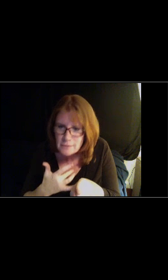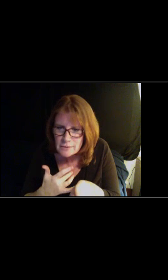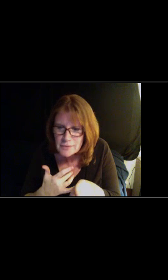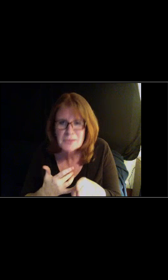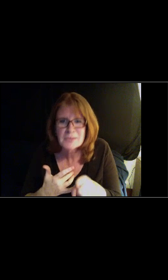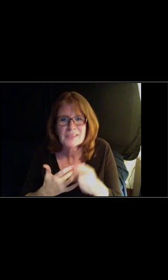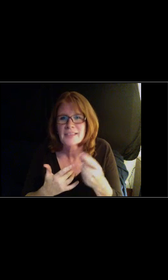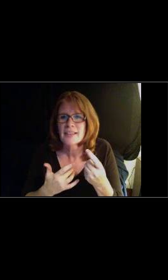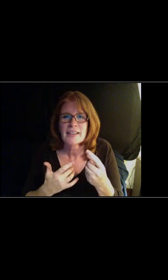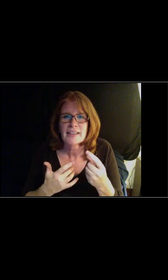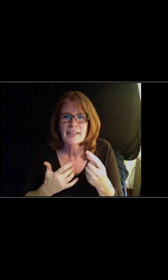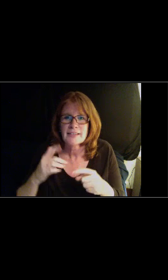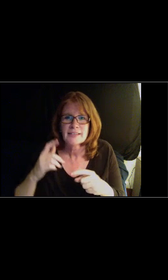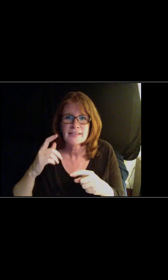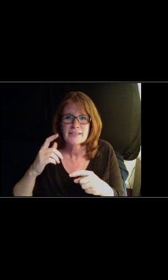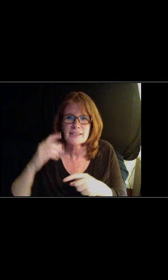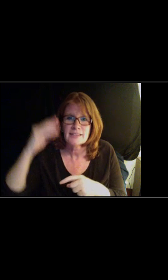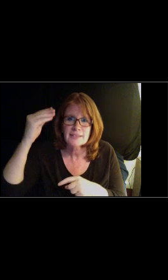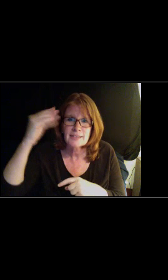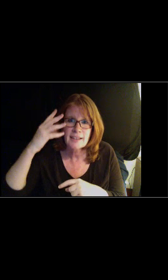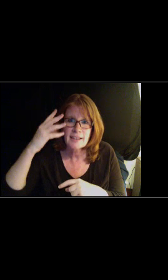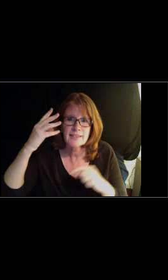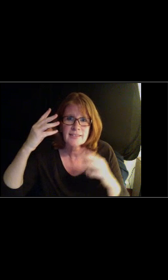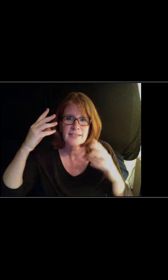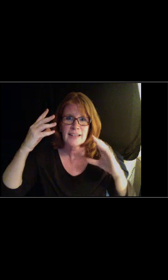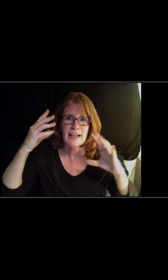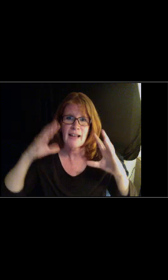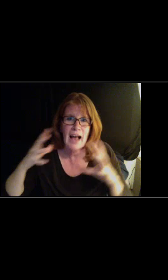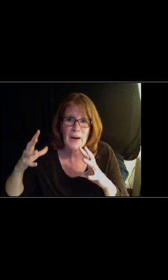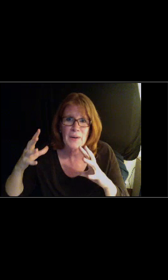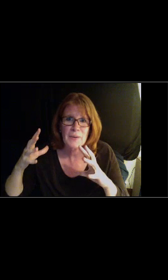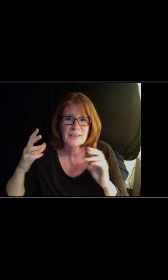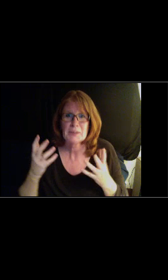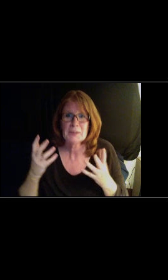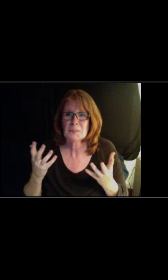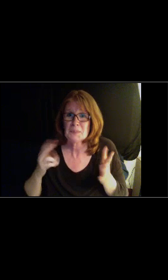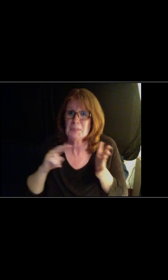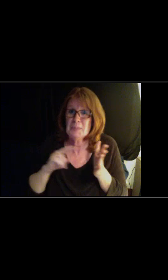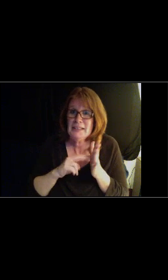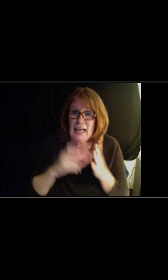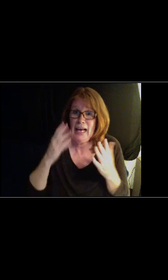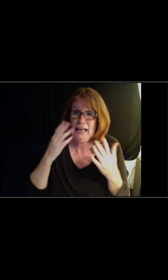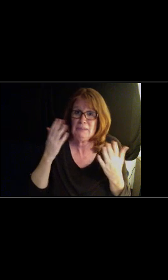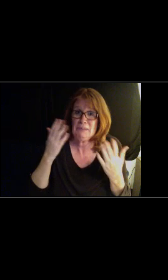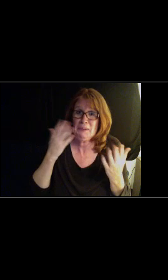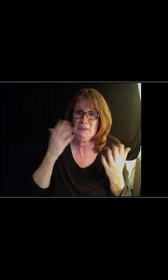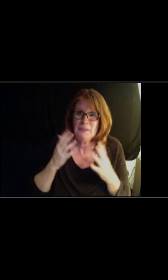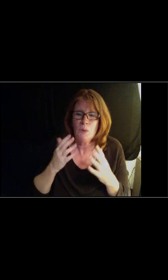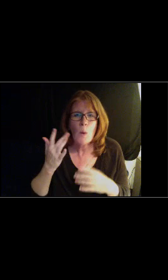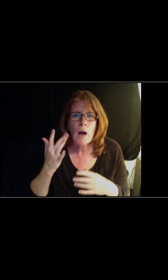say, maybe math makes Maybe feel, and you see the sunshine and a